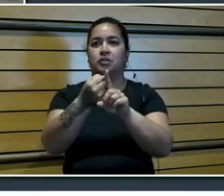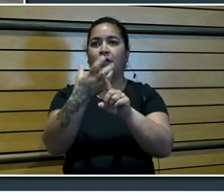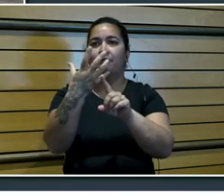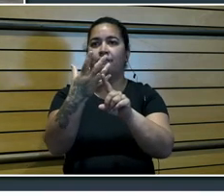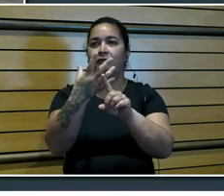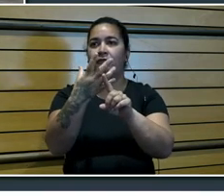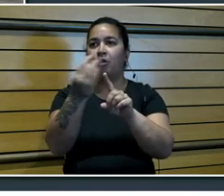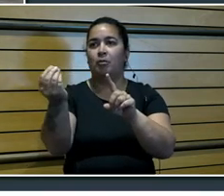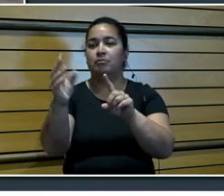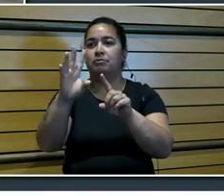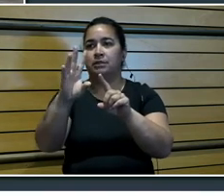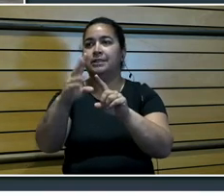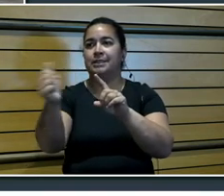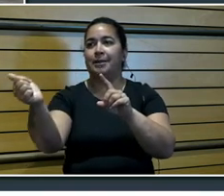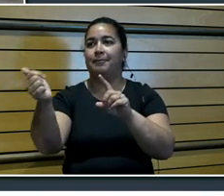Welcome.